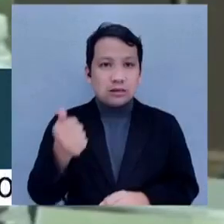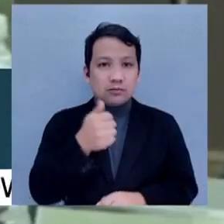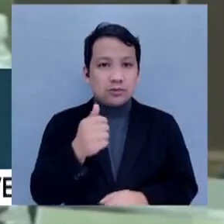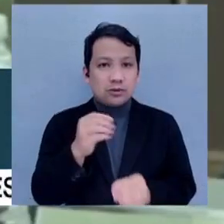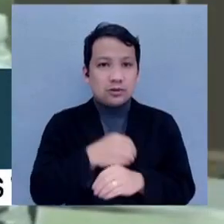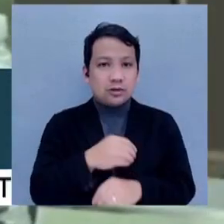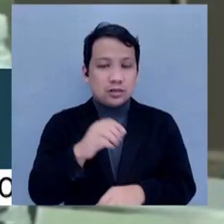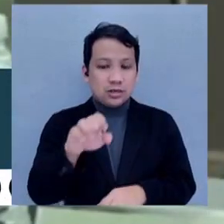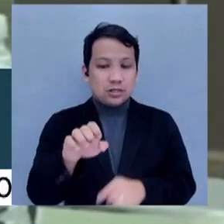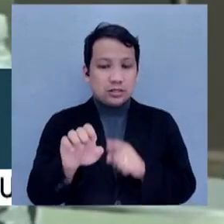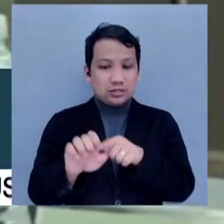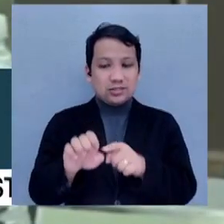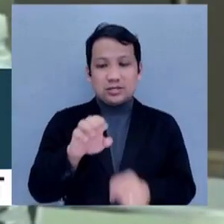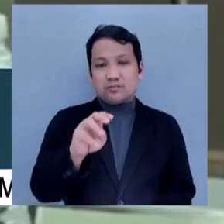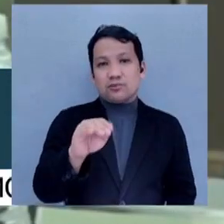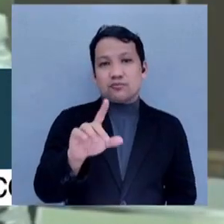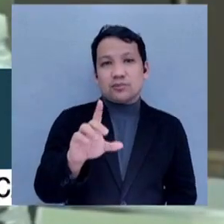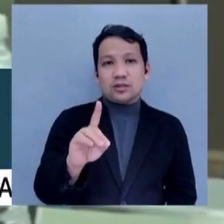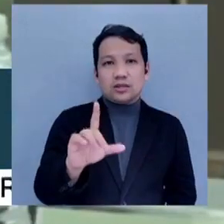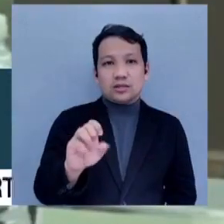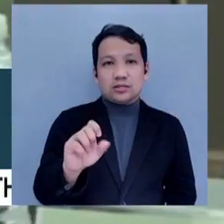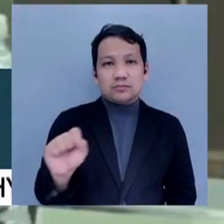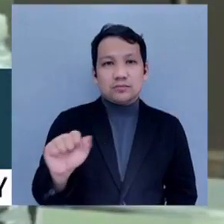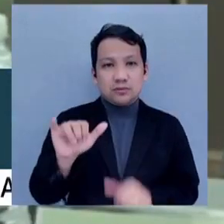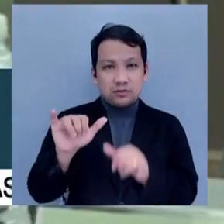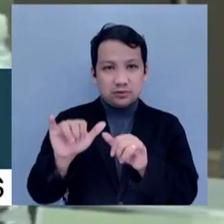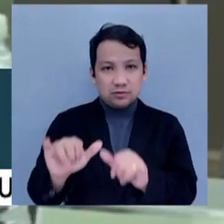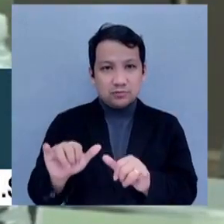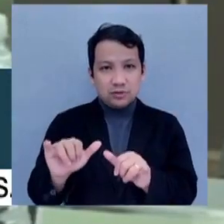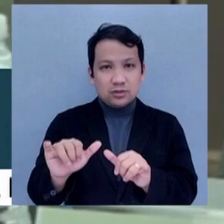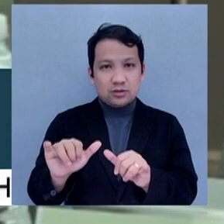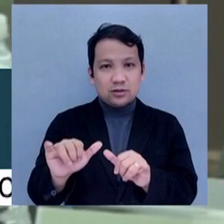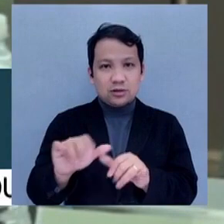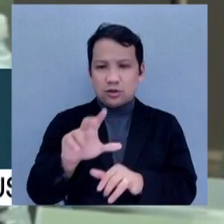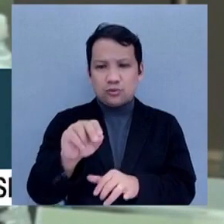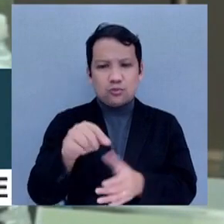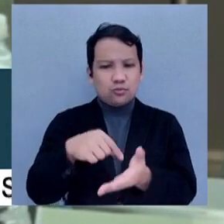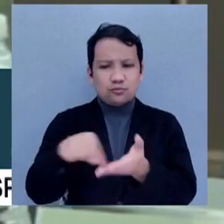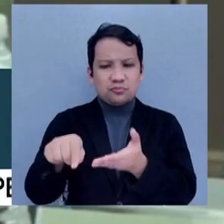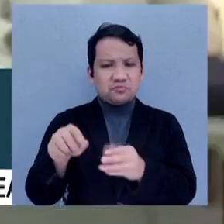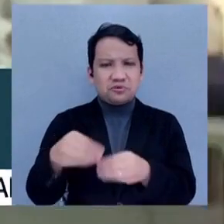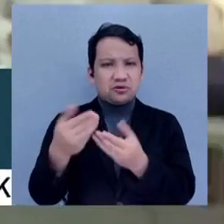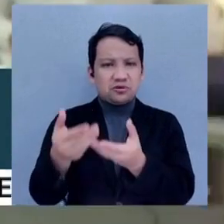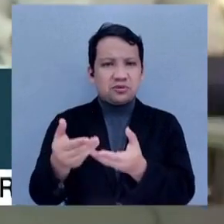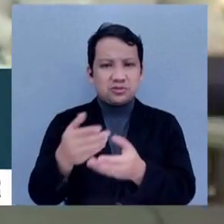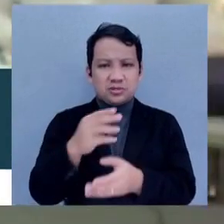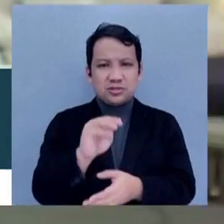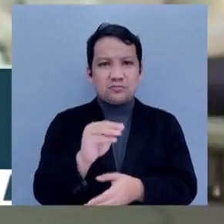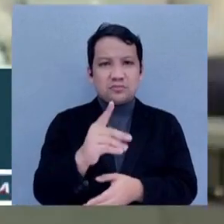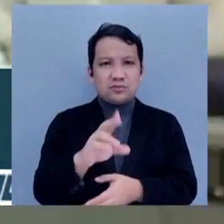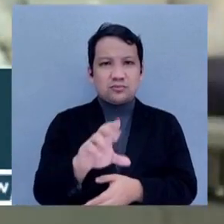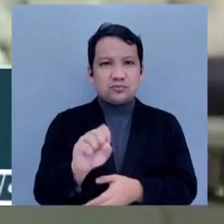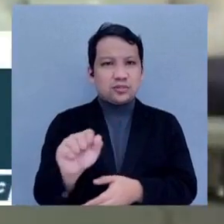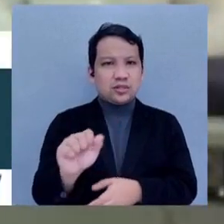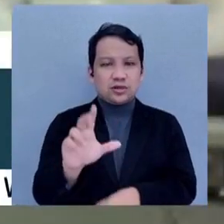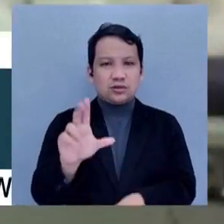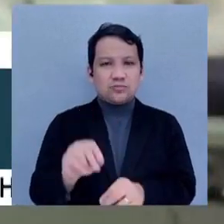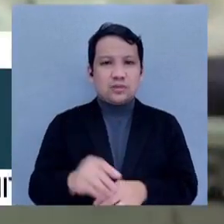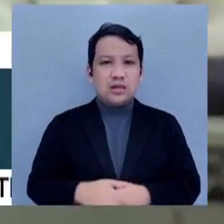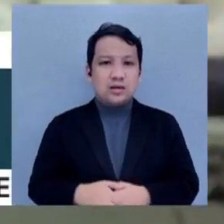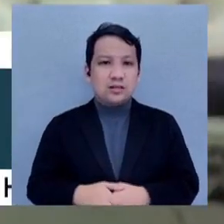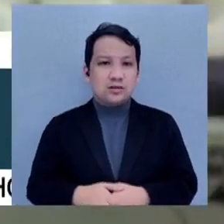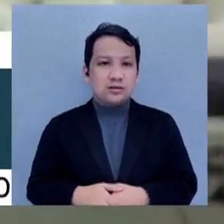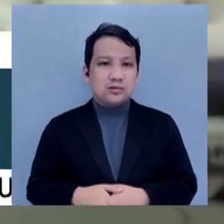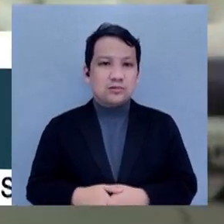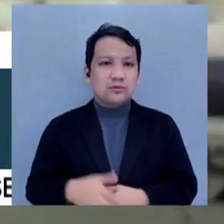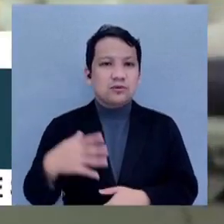Ledesma Jr. maintained that no ransom money will be paid to hackers. Isang araw na lang, diba? Antay na lang natin yung